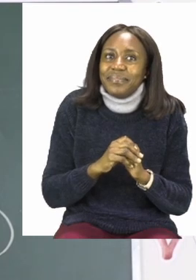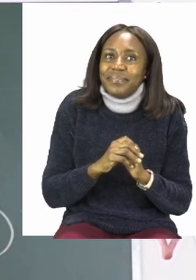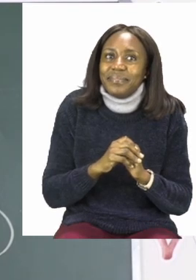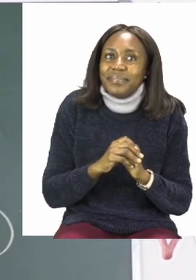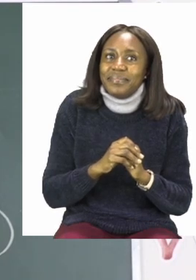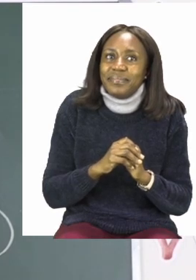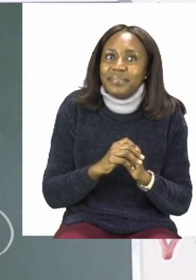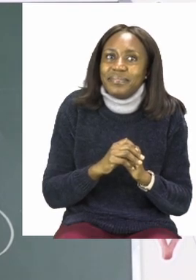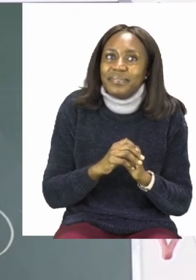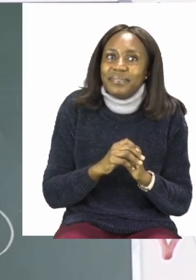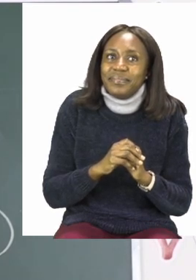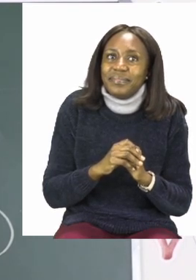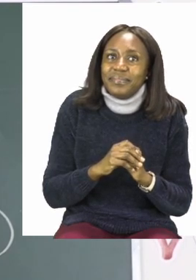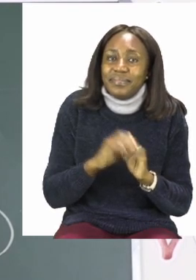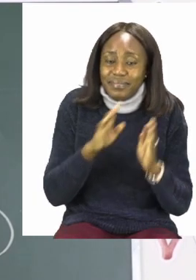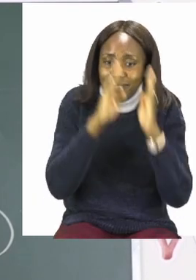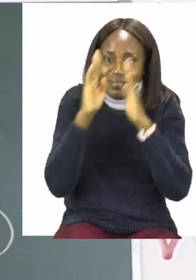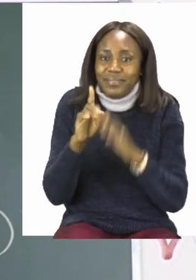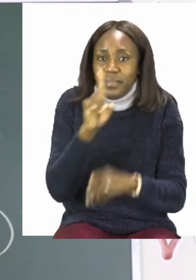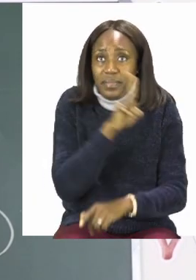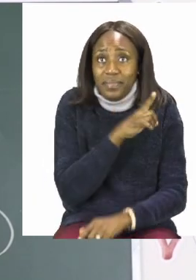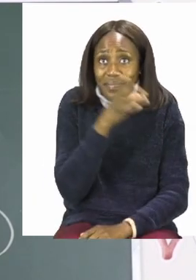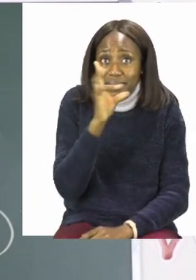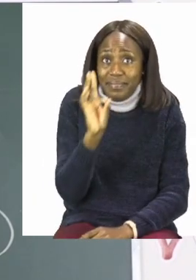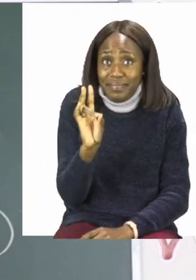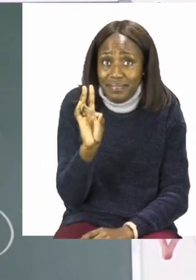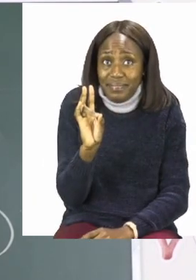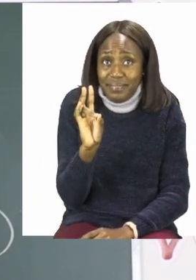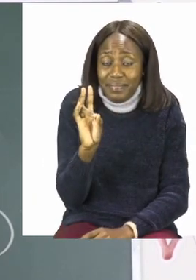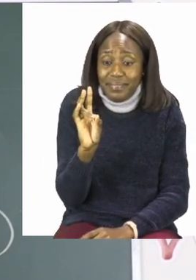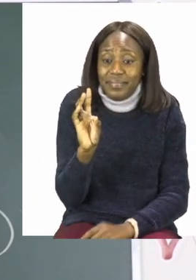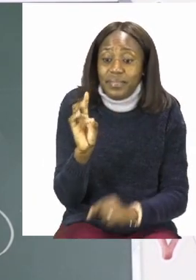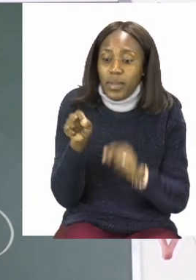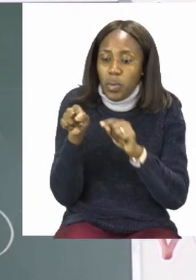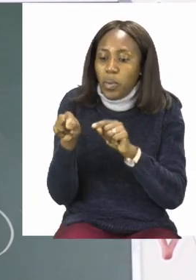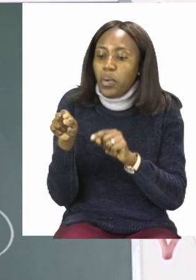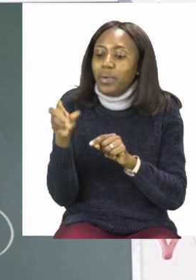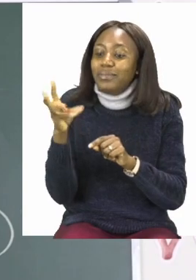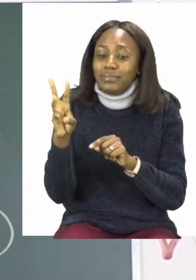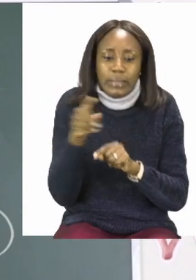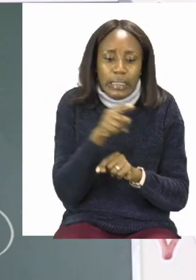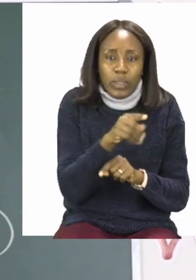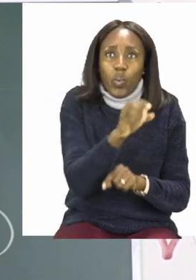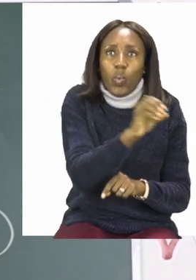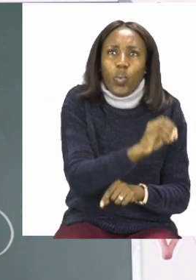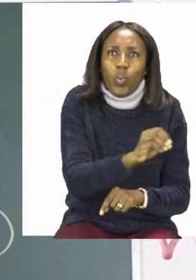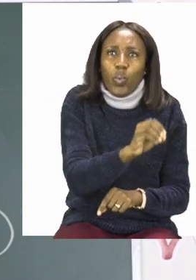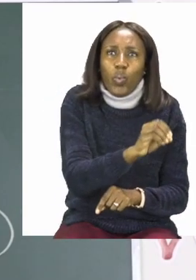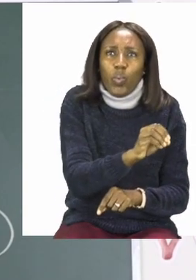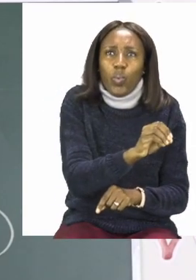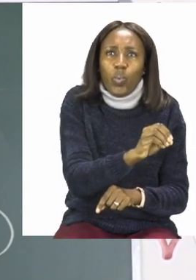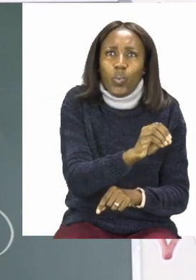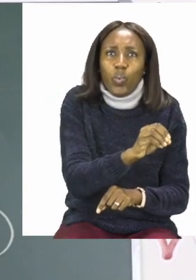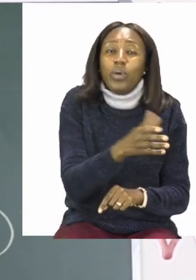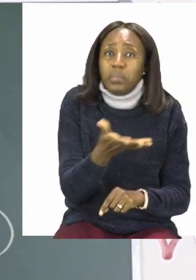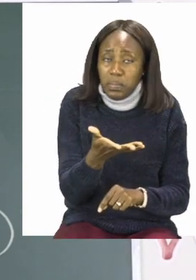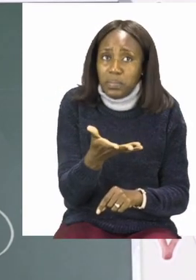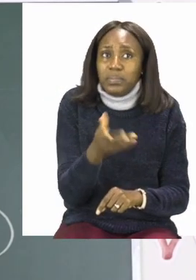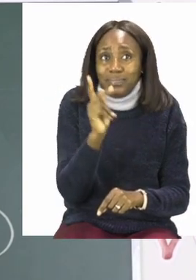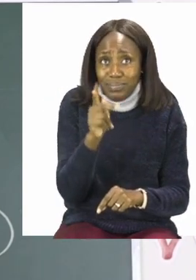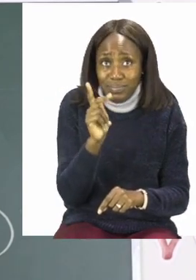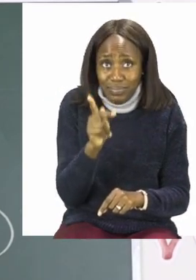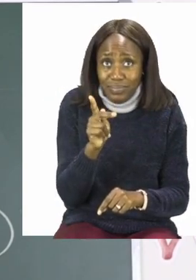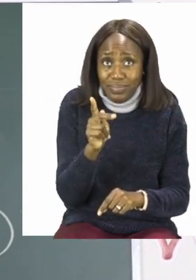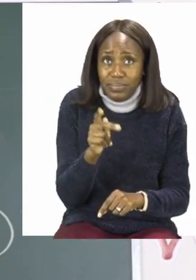Now for the next one we have 17 and 6 again. So this